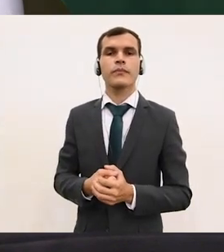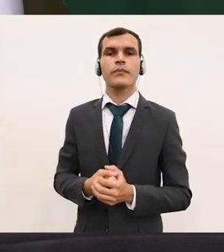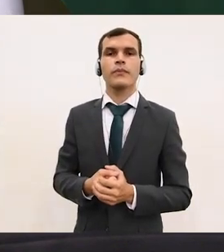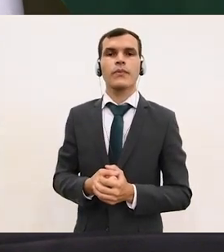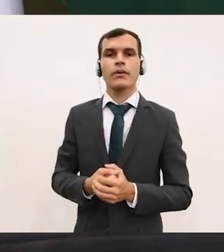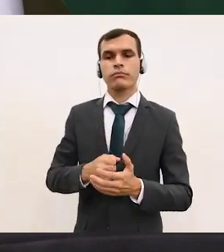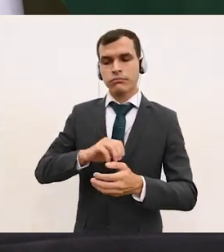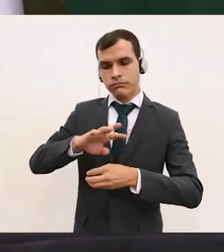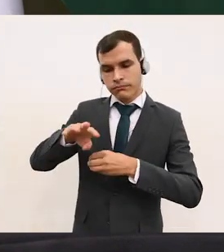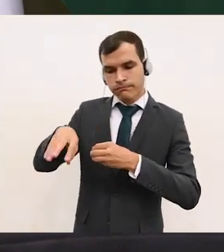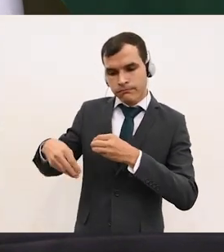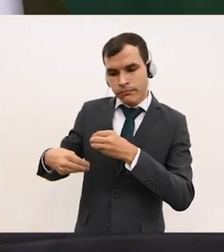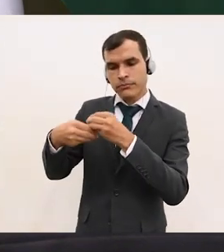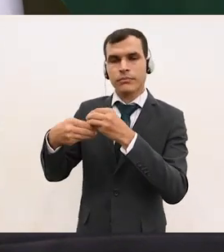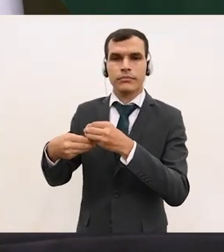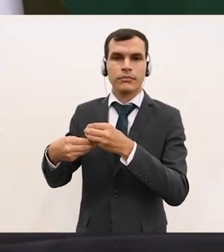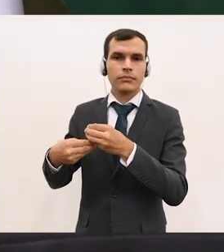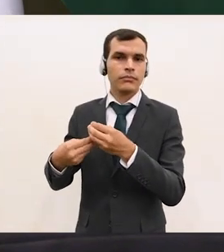carry out.